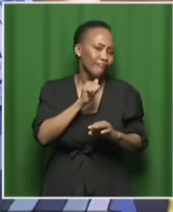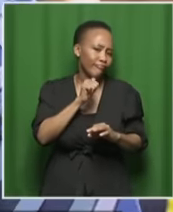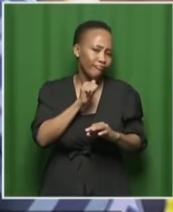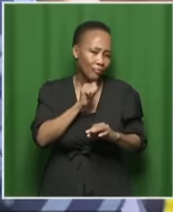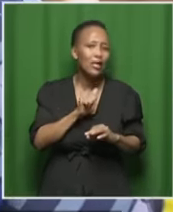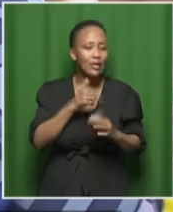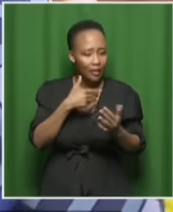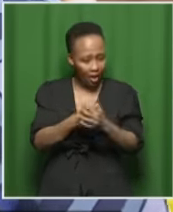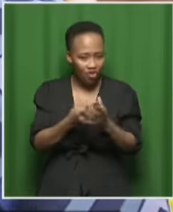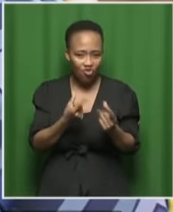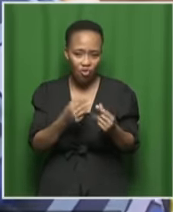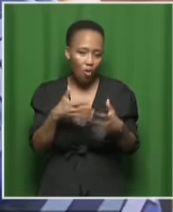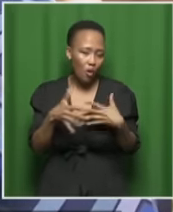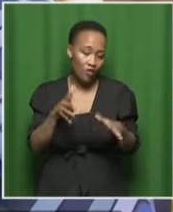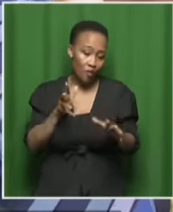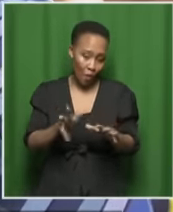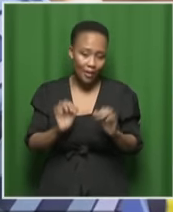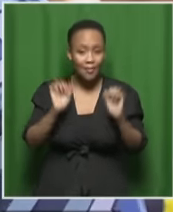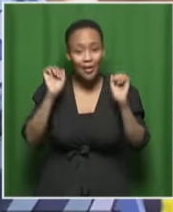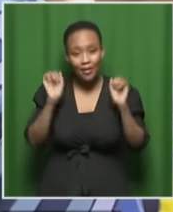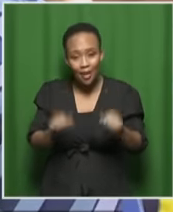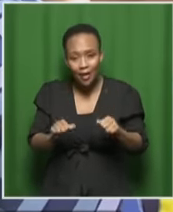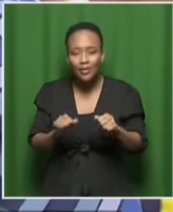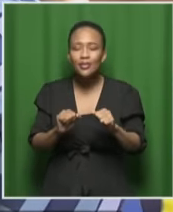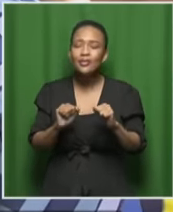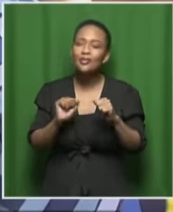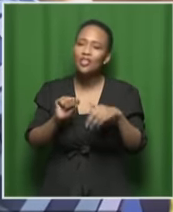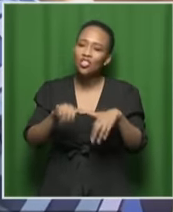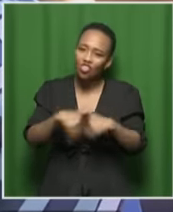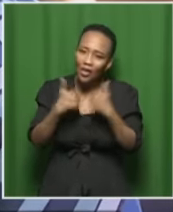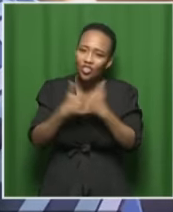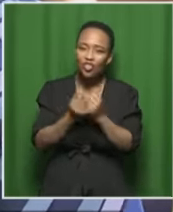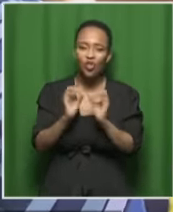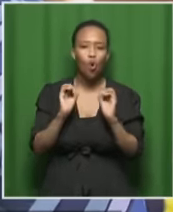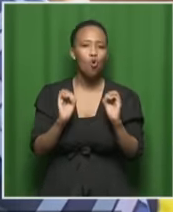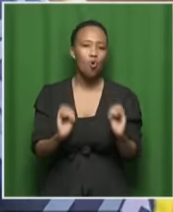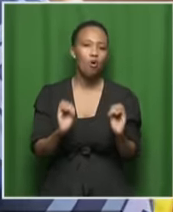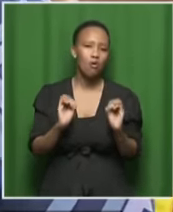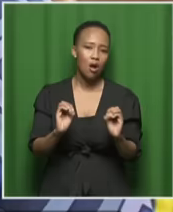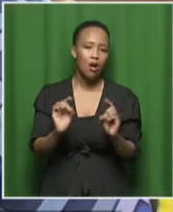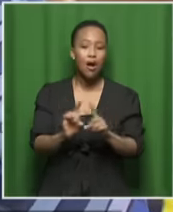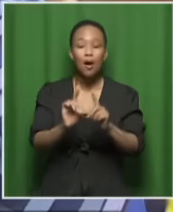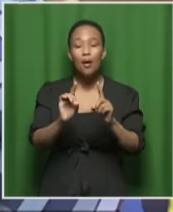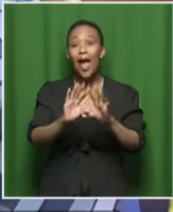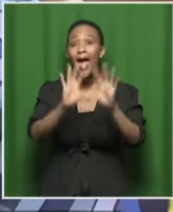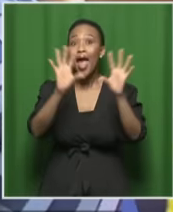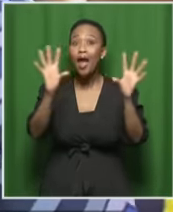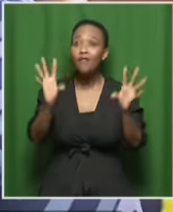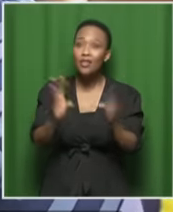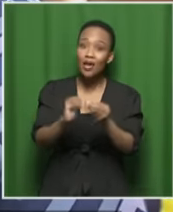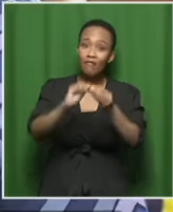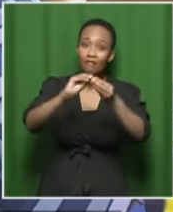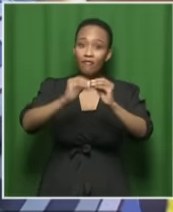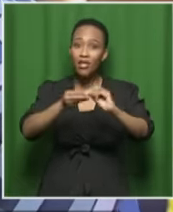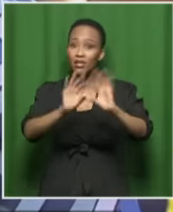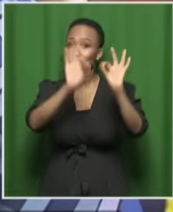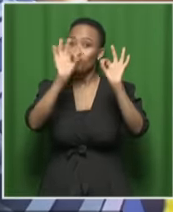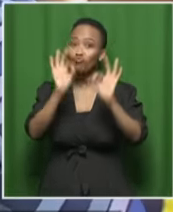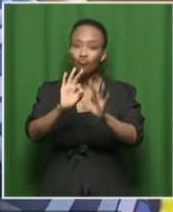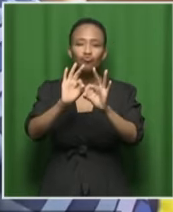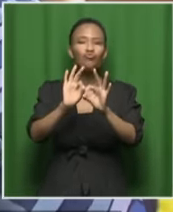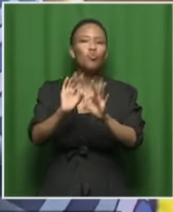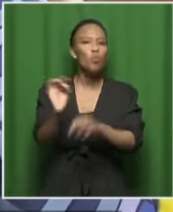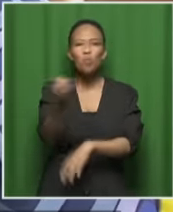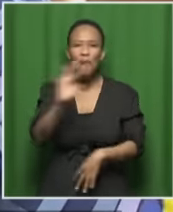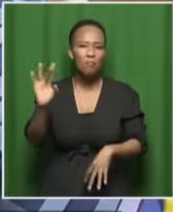meaningful progress. Obviously, there will be challenges there and there. We will not defeat all those things at once. There will be challenges as issues they've